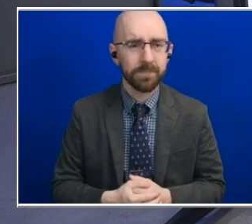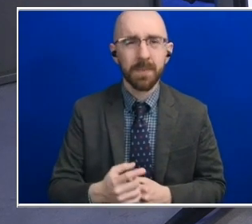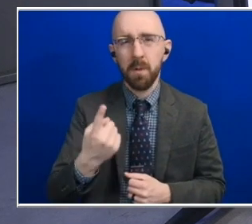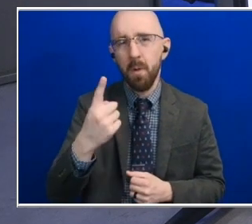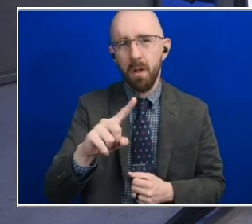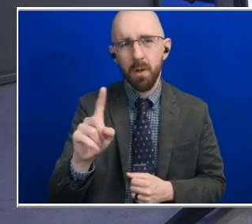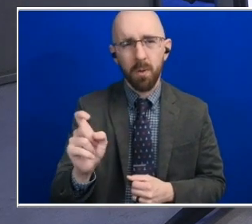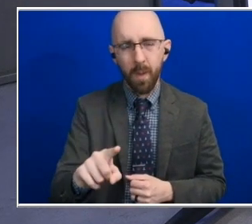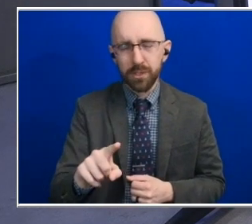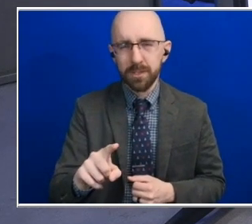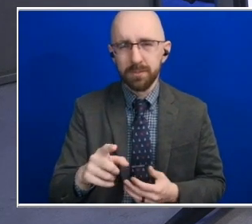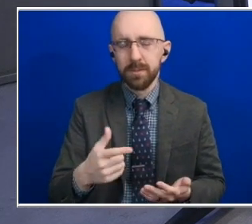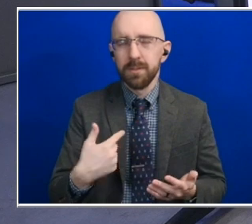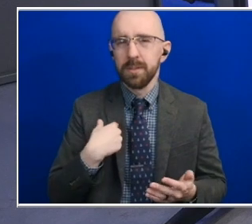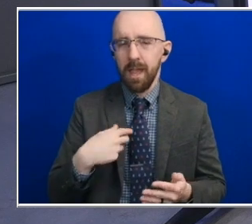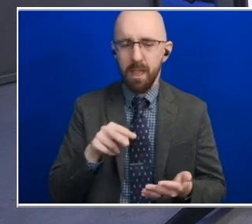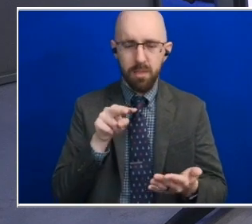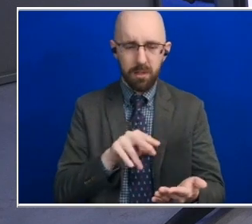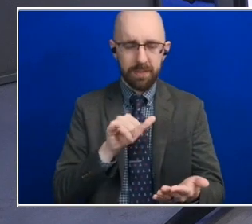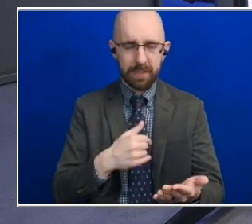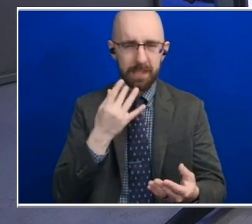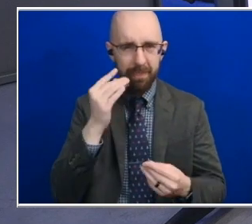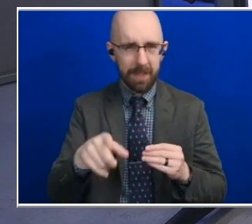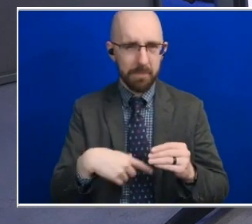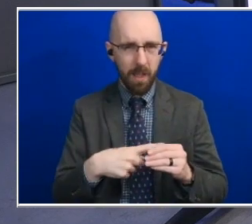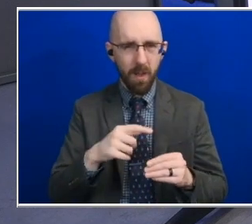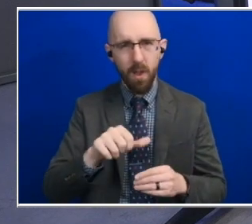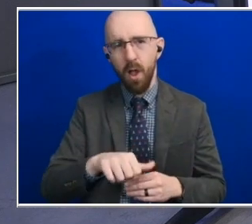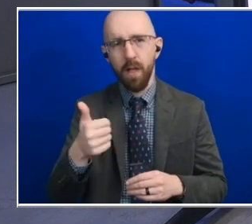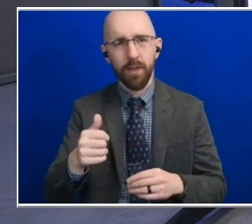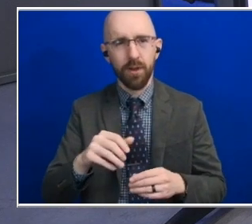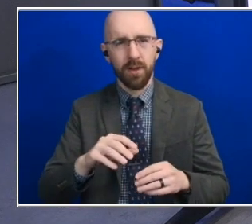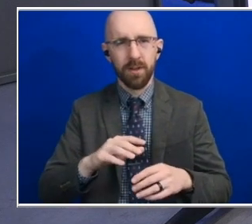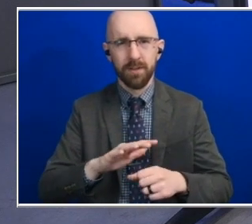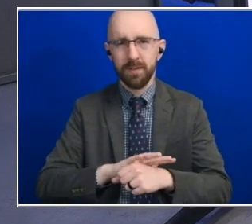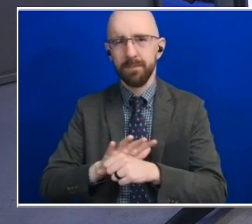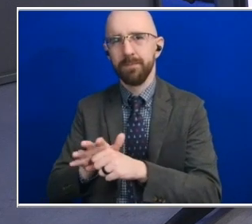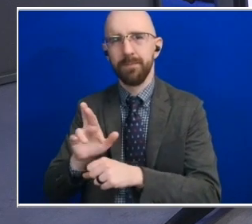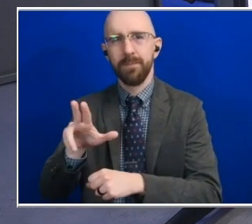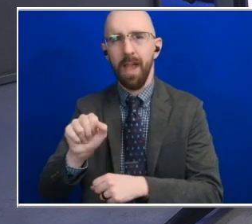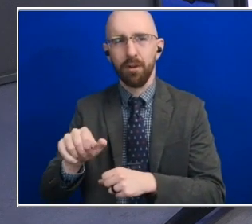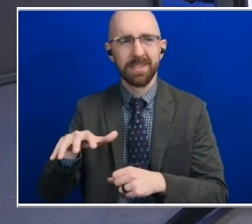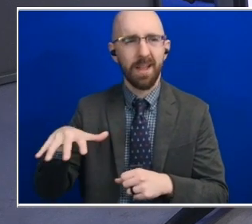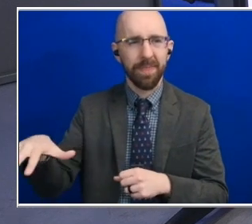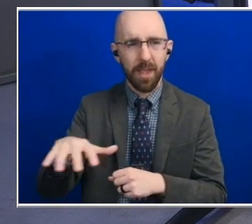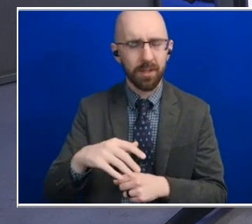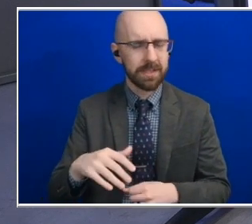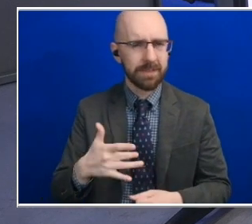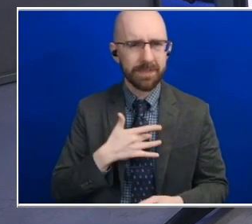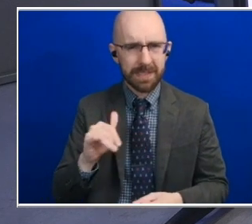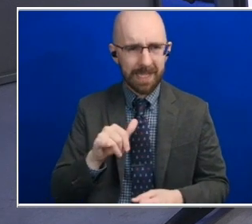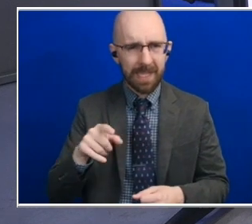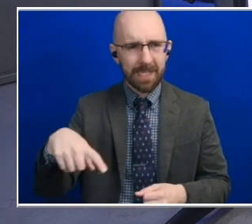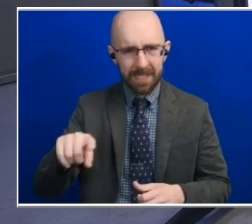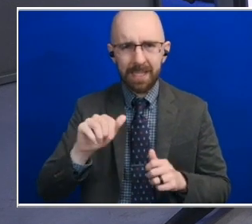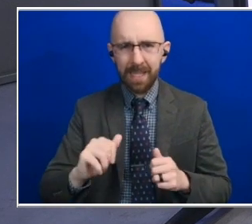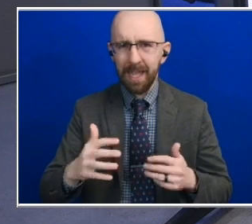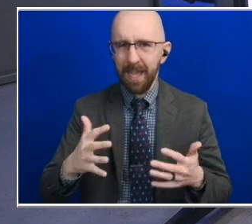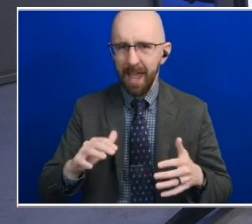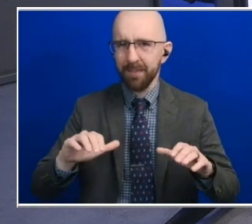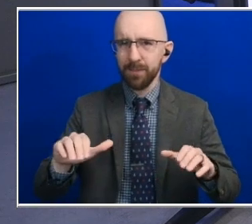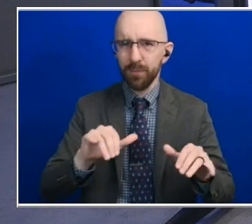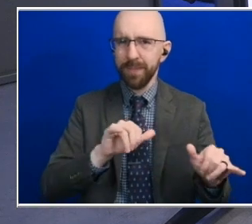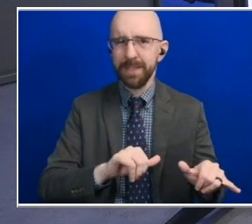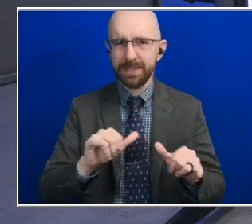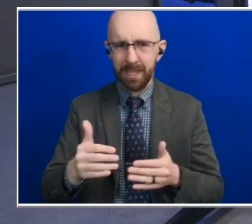I look at this and I think about some of the other viruses that are out there, it feels like some of these other viruses can kind of do some of these same things. You think about some of these